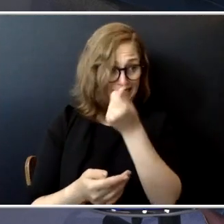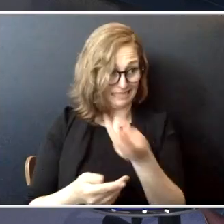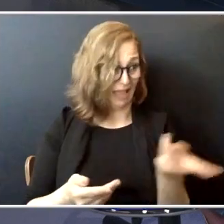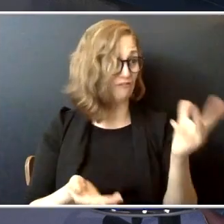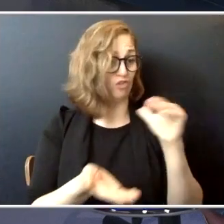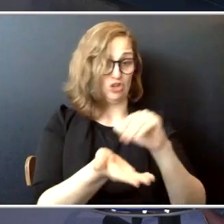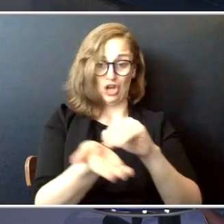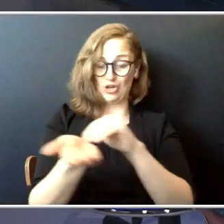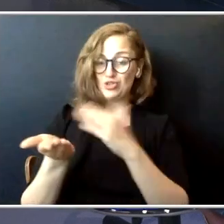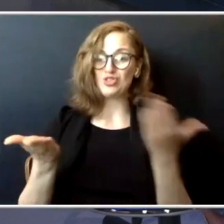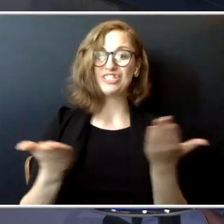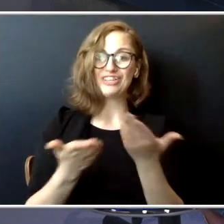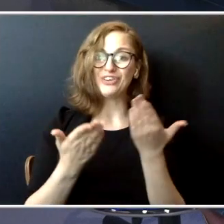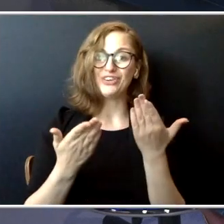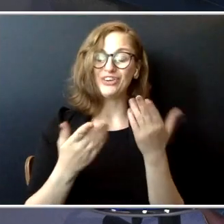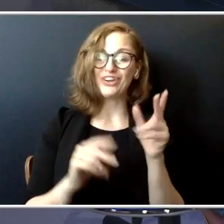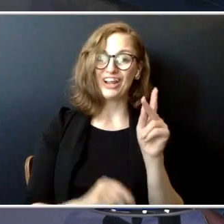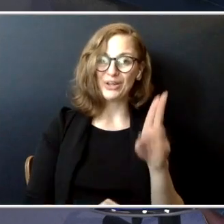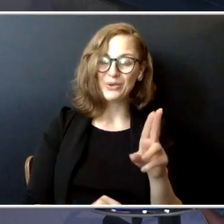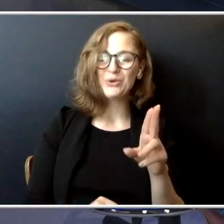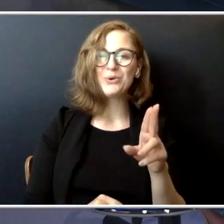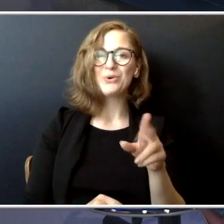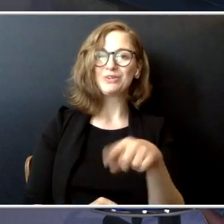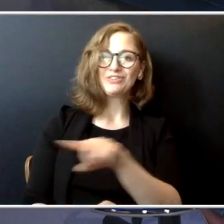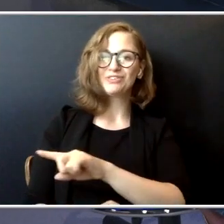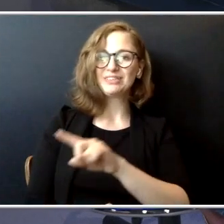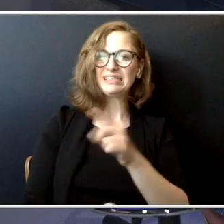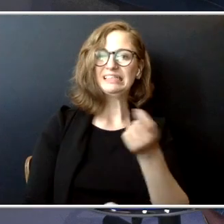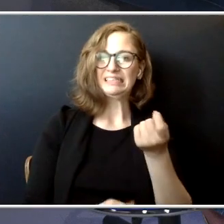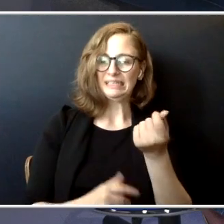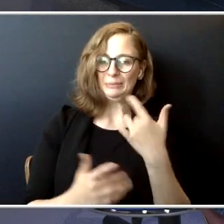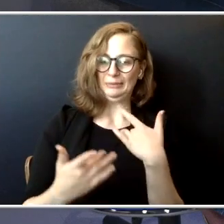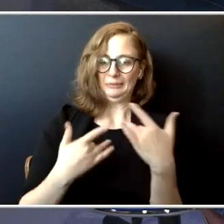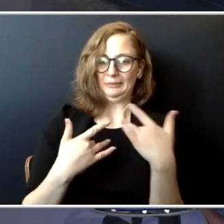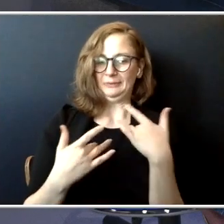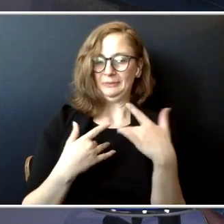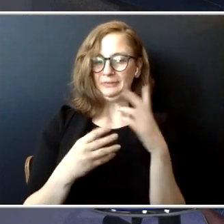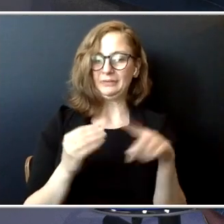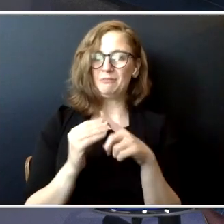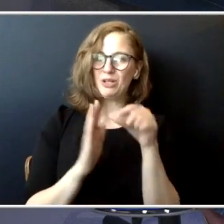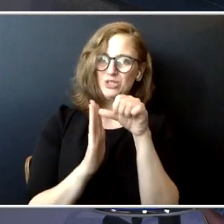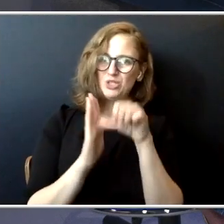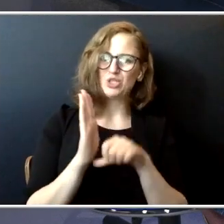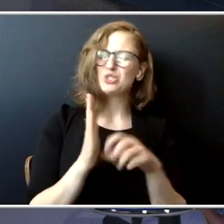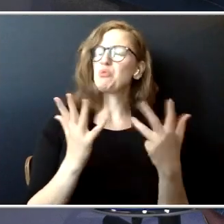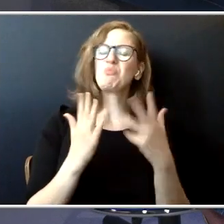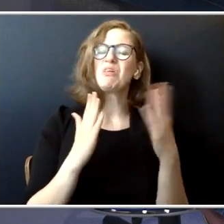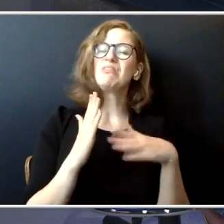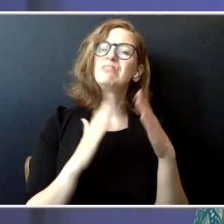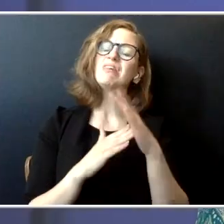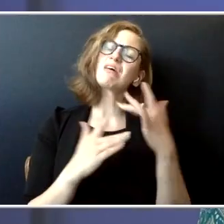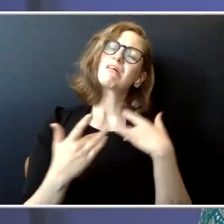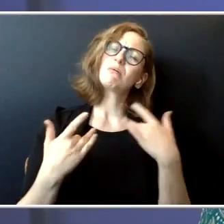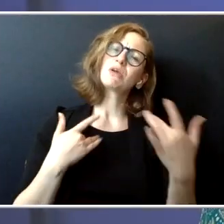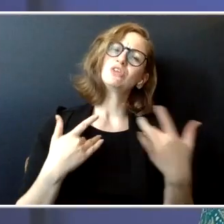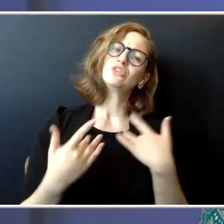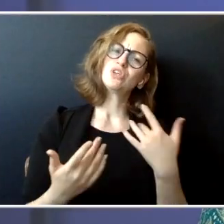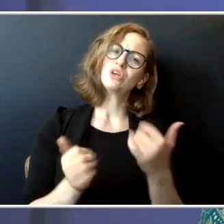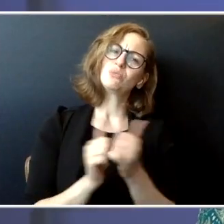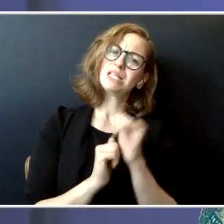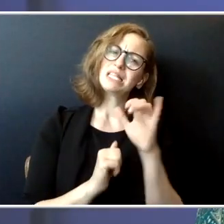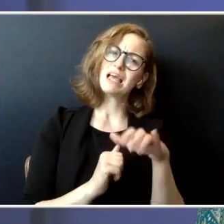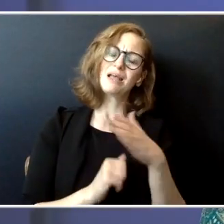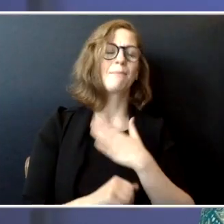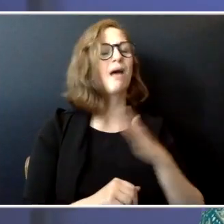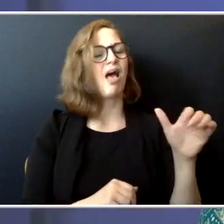were a little worried about having surgery. What was the biggest concern about you having surgery? My other chronic issues,